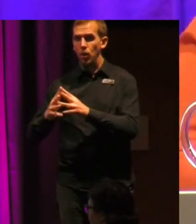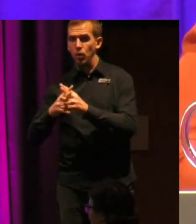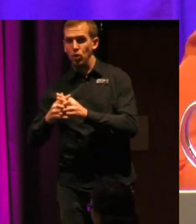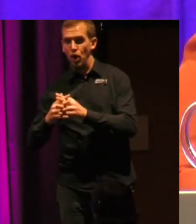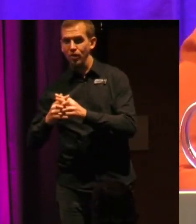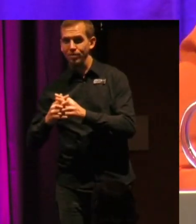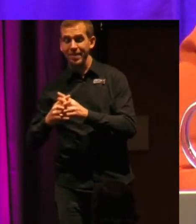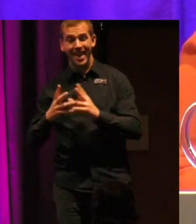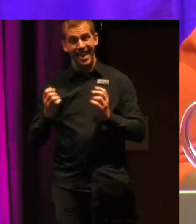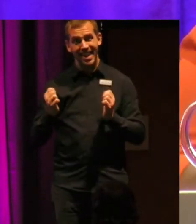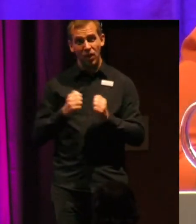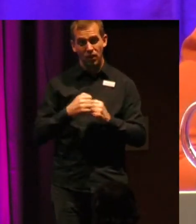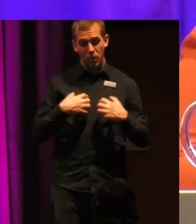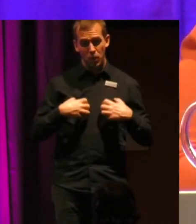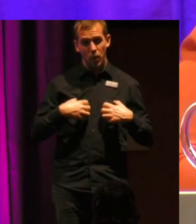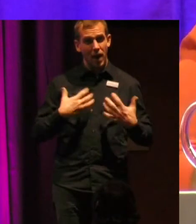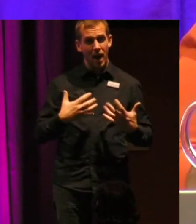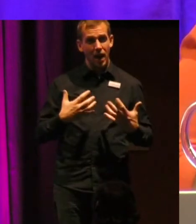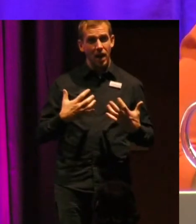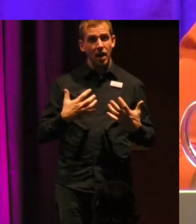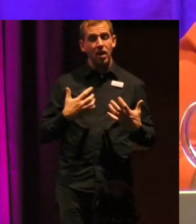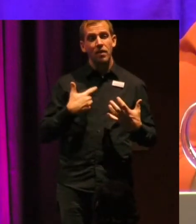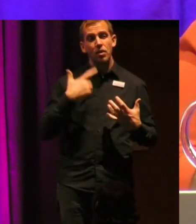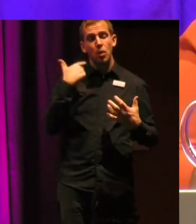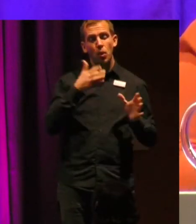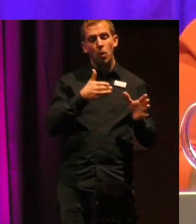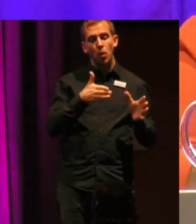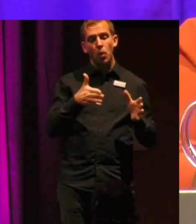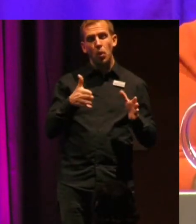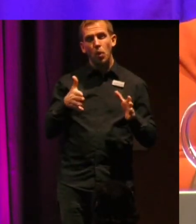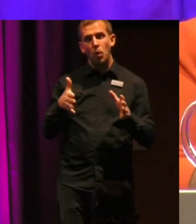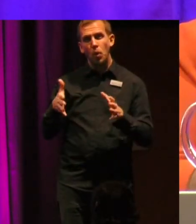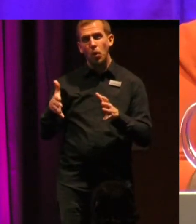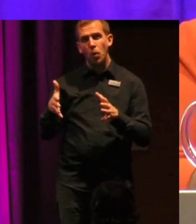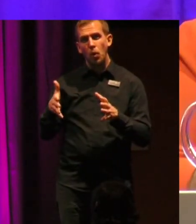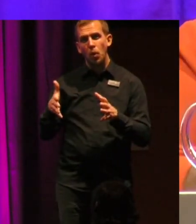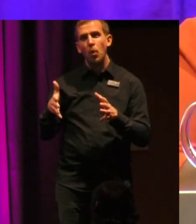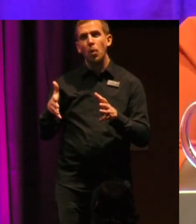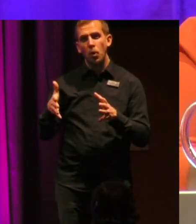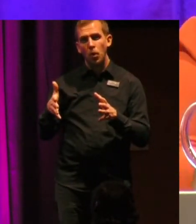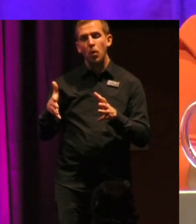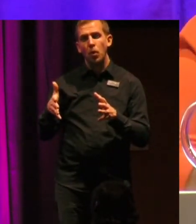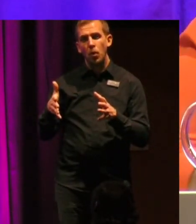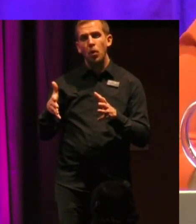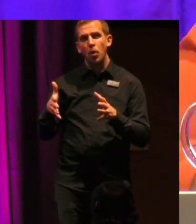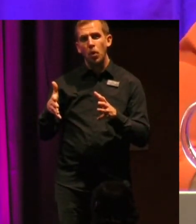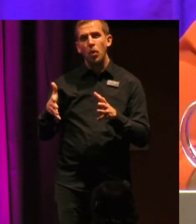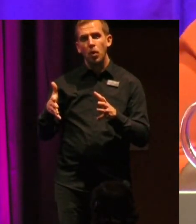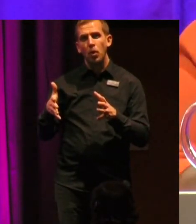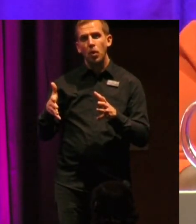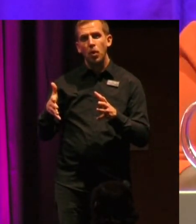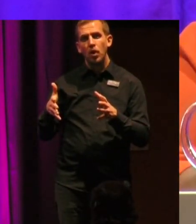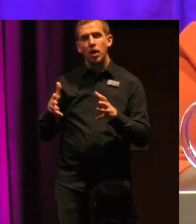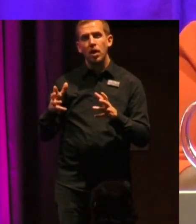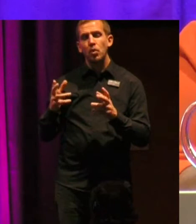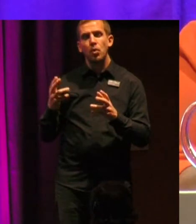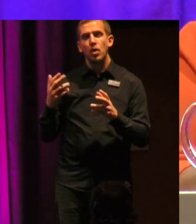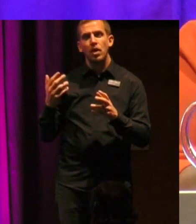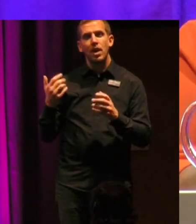happening already, is we're moving towards a population where there isn't going to be a particular majority